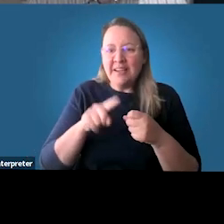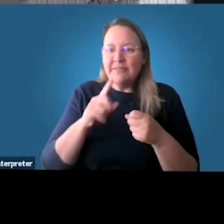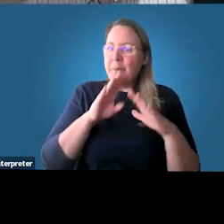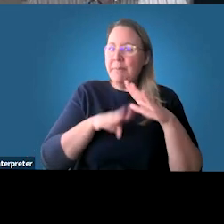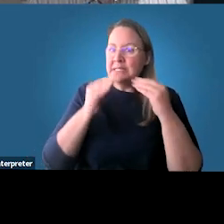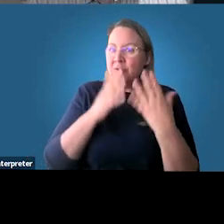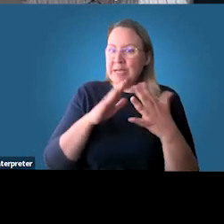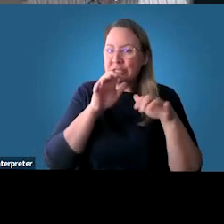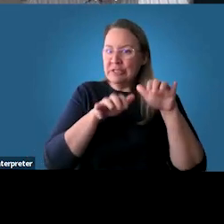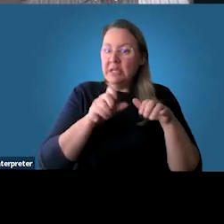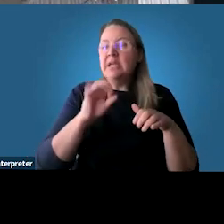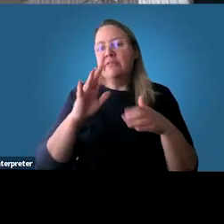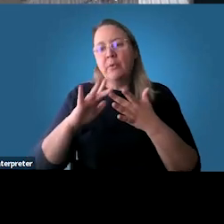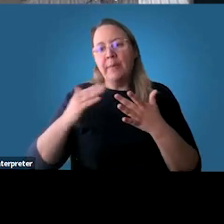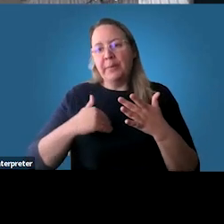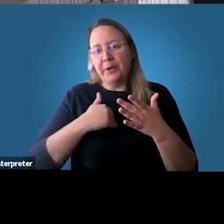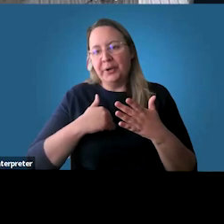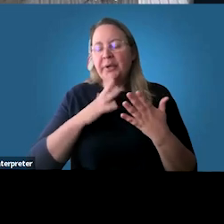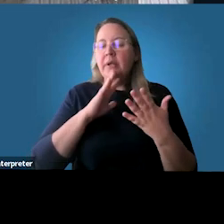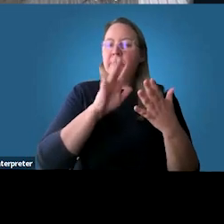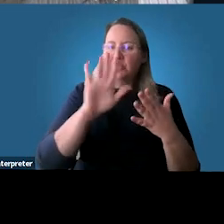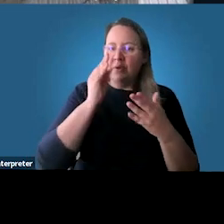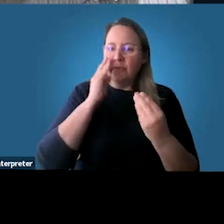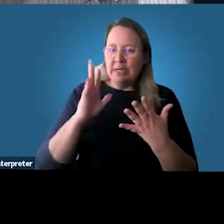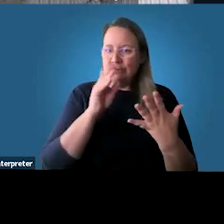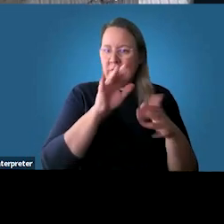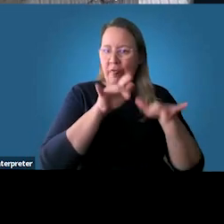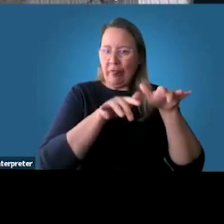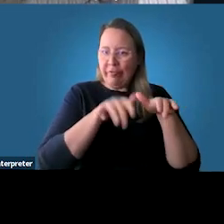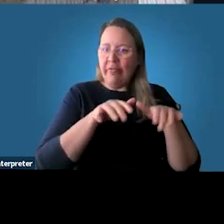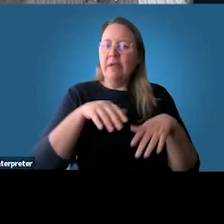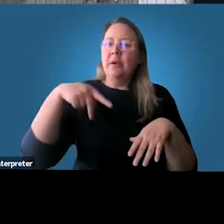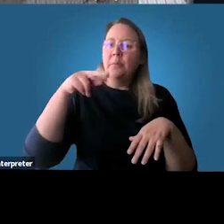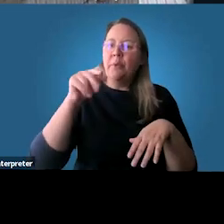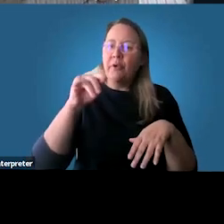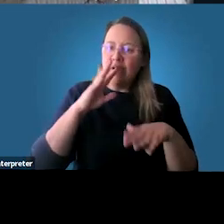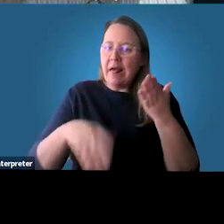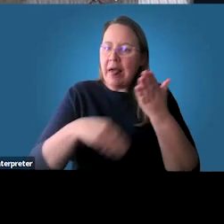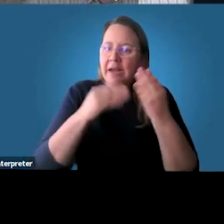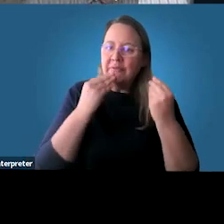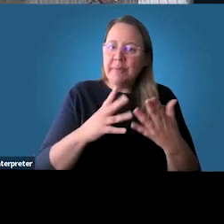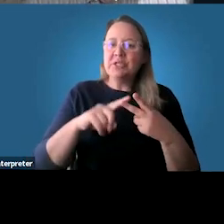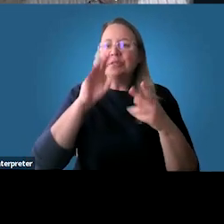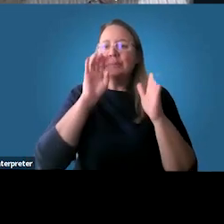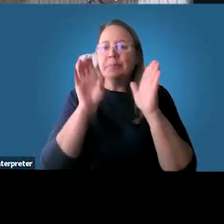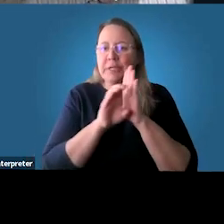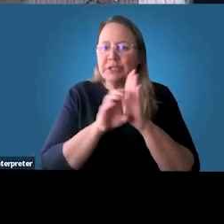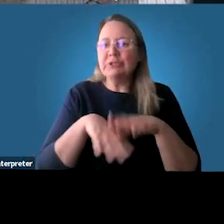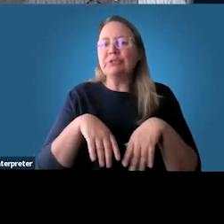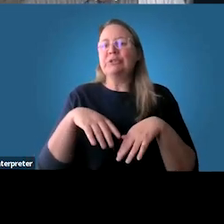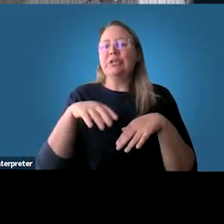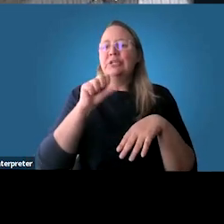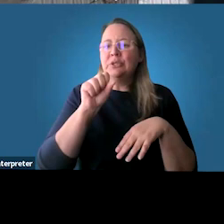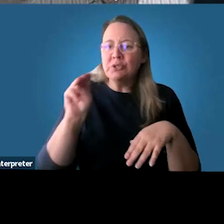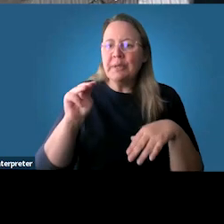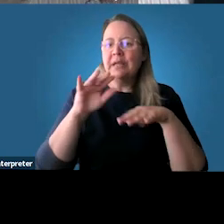basic information if you're a network member, but we're going to rely on you all to go in there and fill out your profiles. You can add profile pictures, social